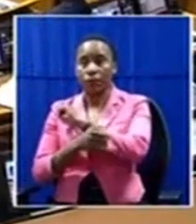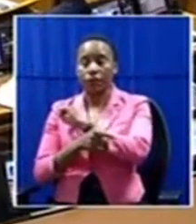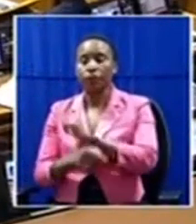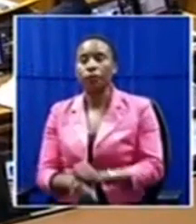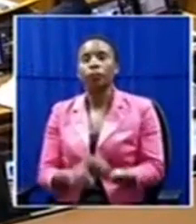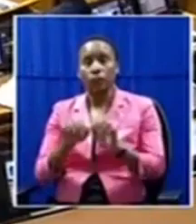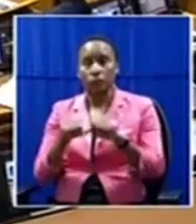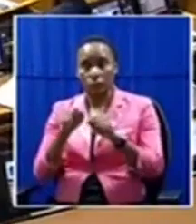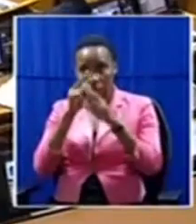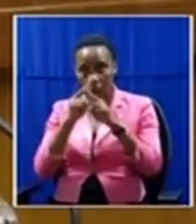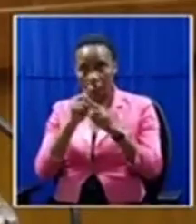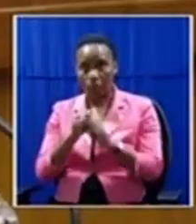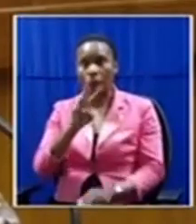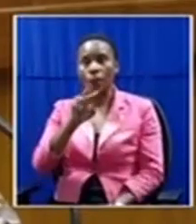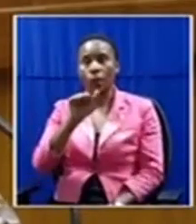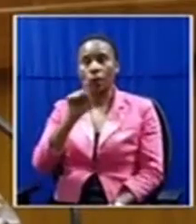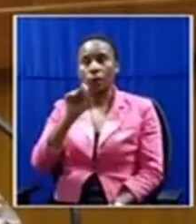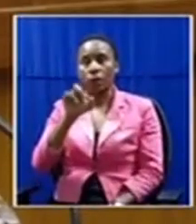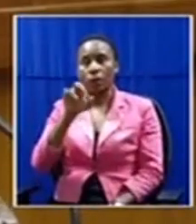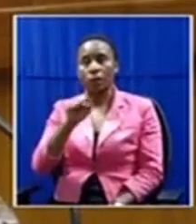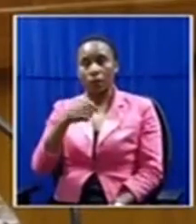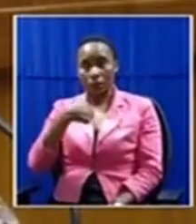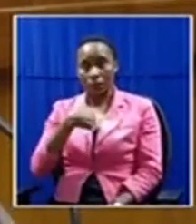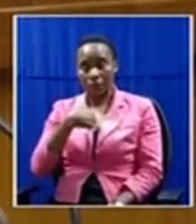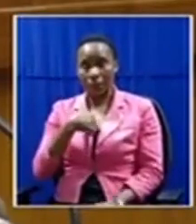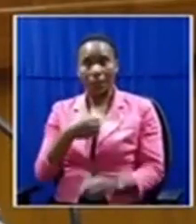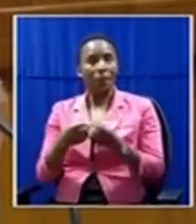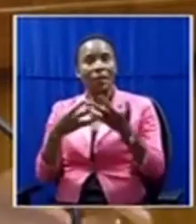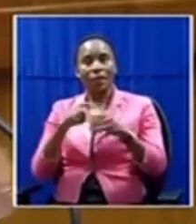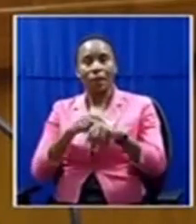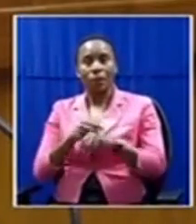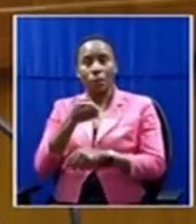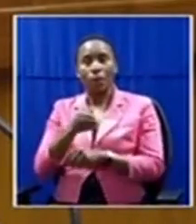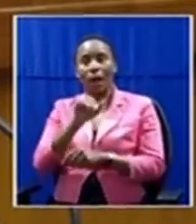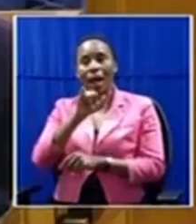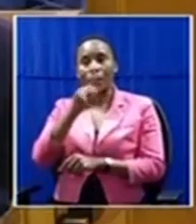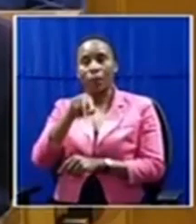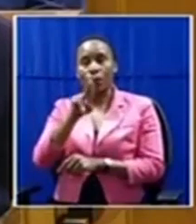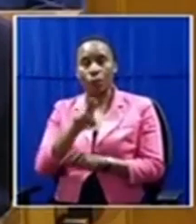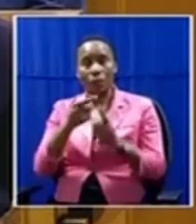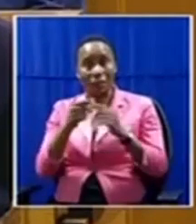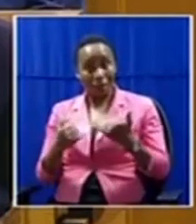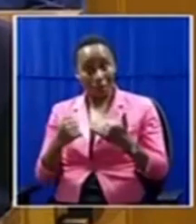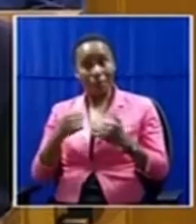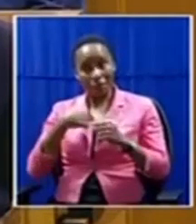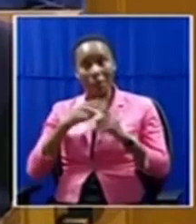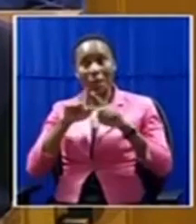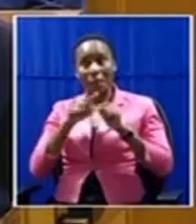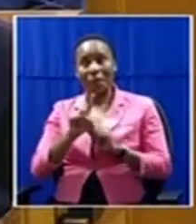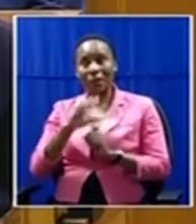Yes, Honorable Waters and I spent many times at the IPU, but I'm now talking about Cuba.